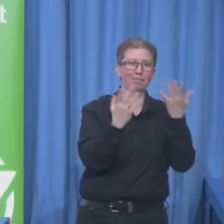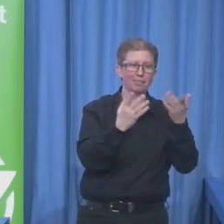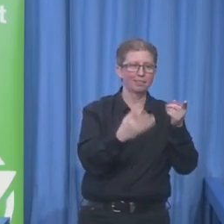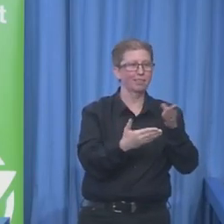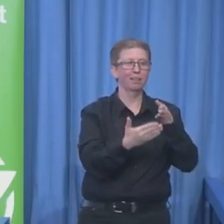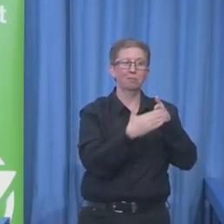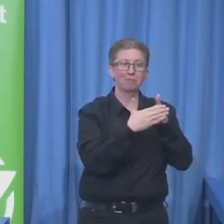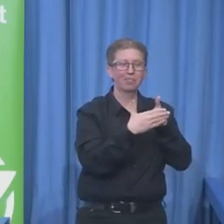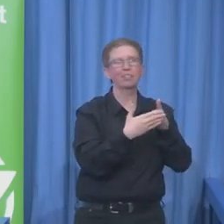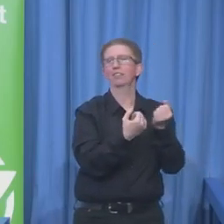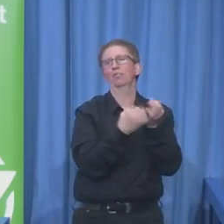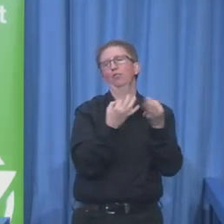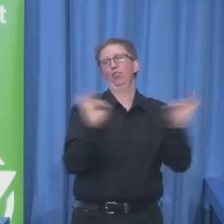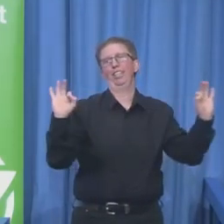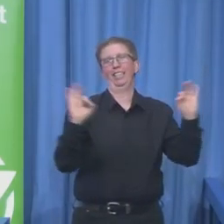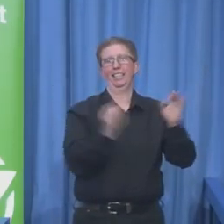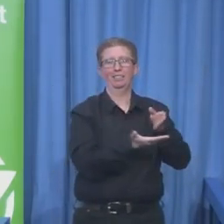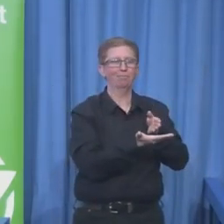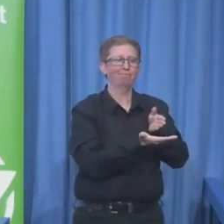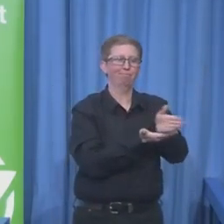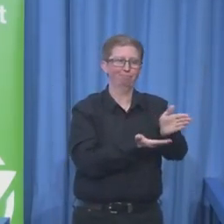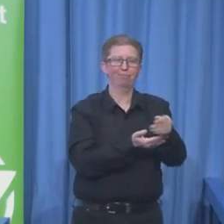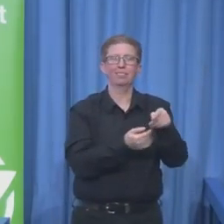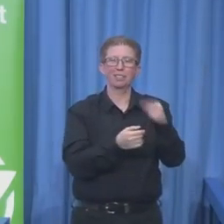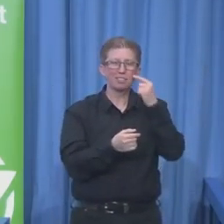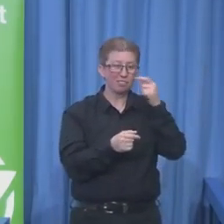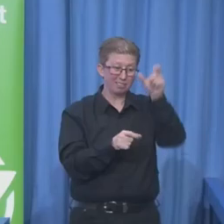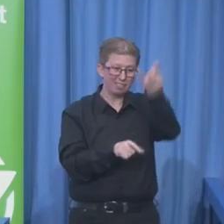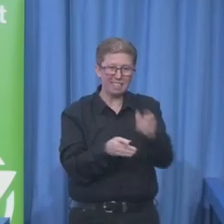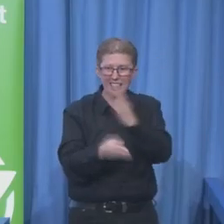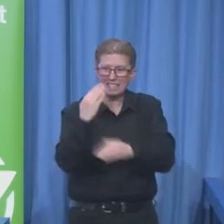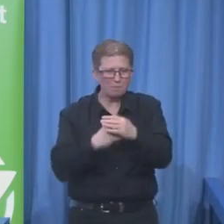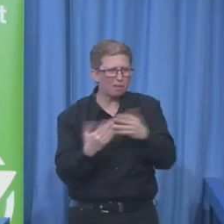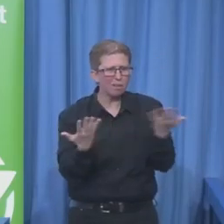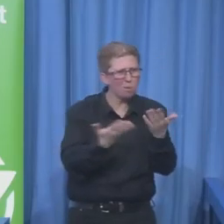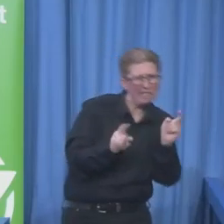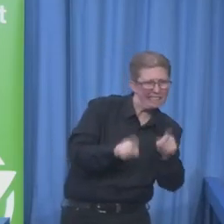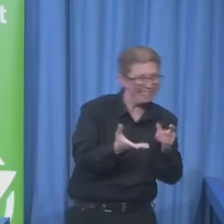example, easy to understand language.